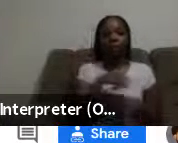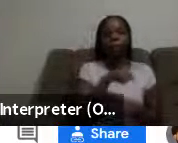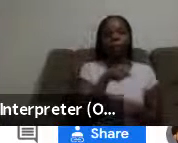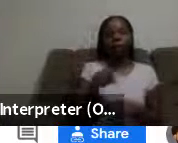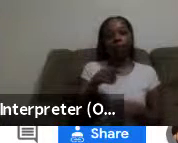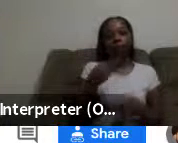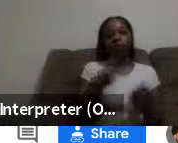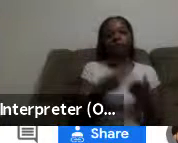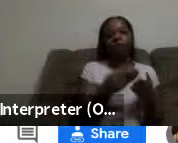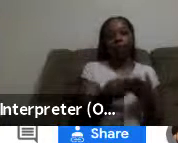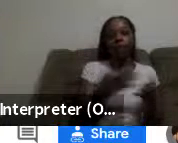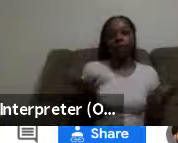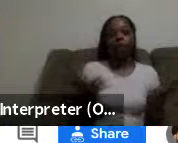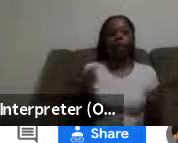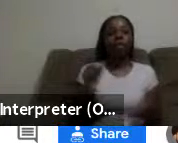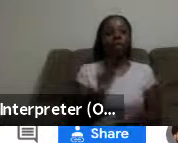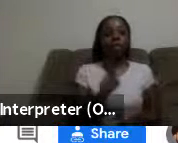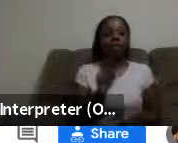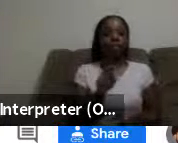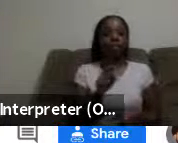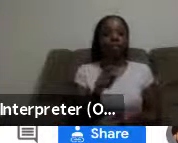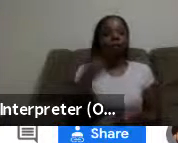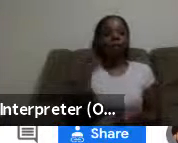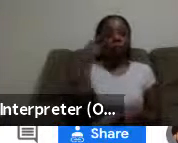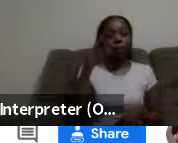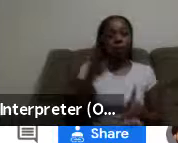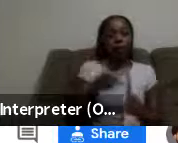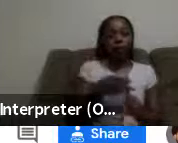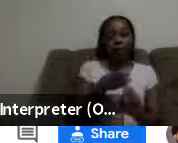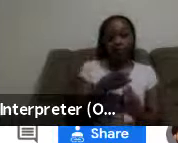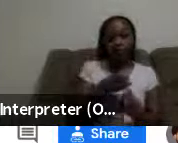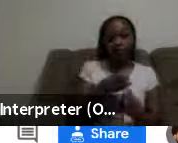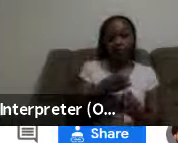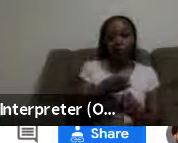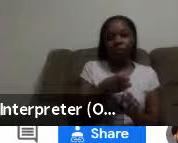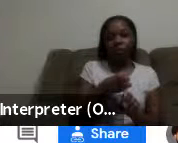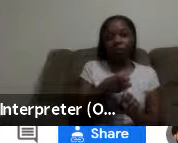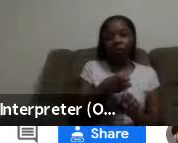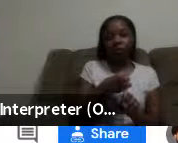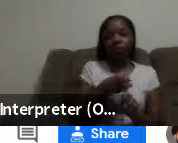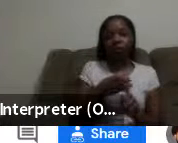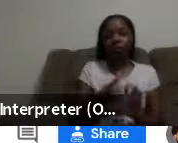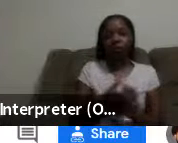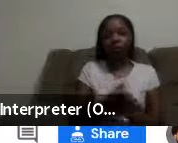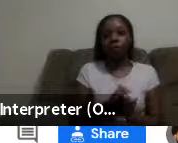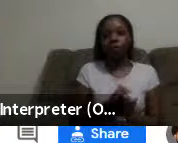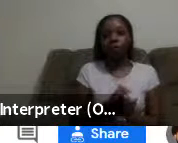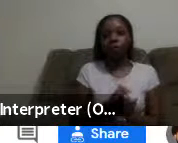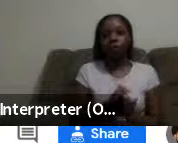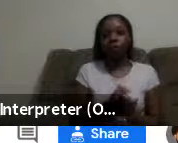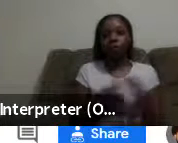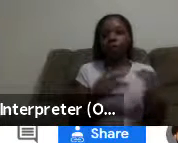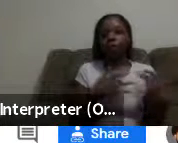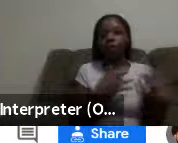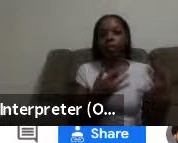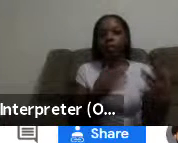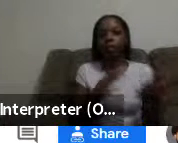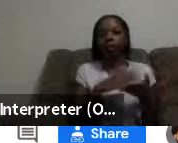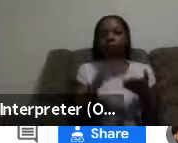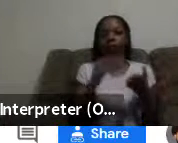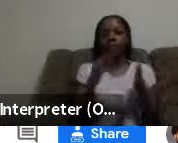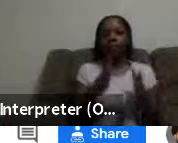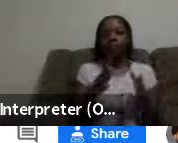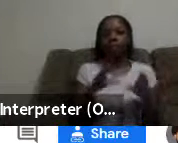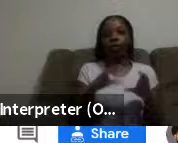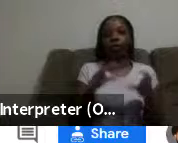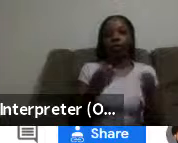recruitment. It'll also give them access to their funds over winter break. Typically what happens is student groups have their funding removed on the last